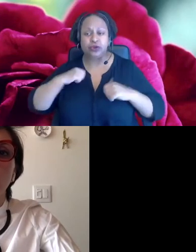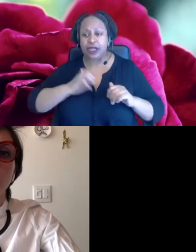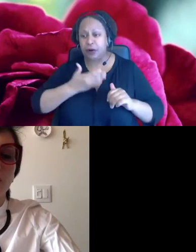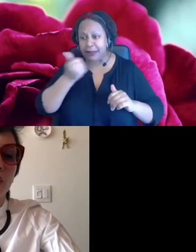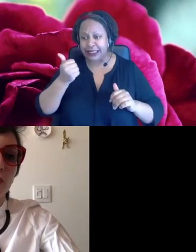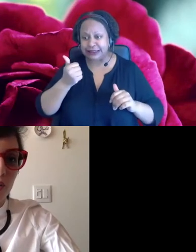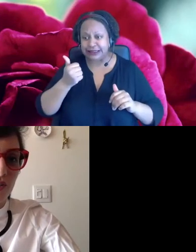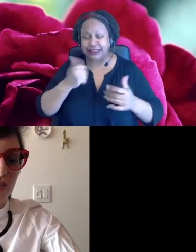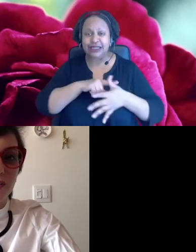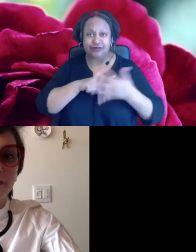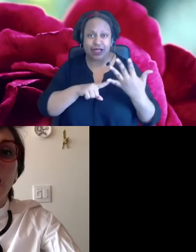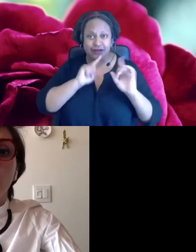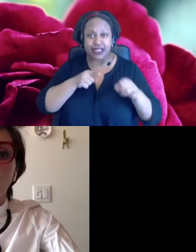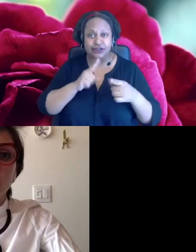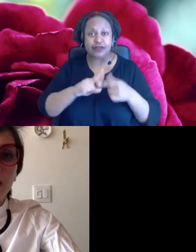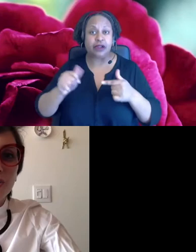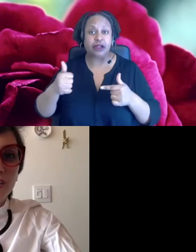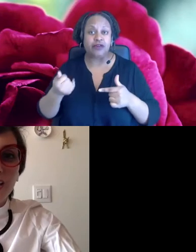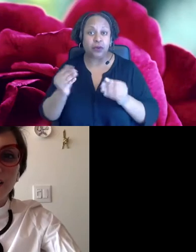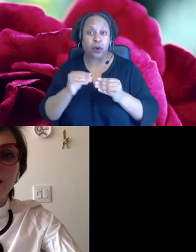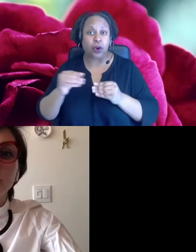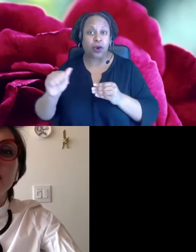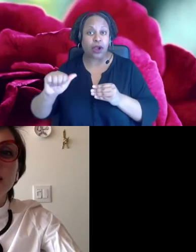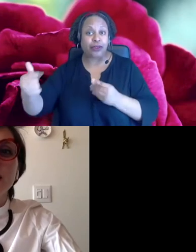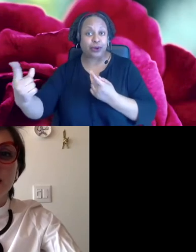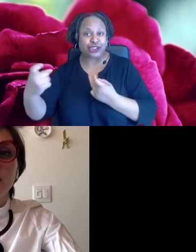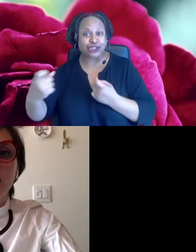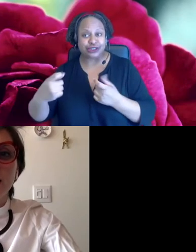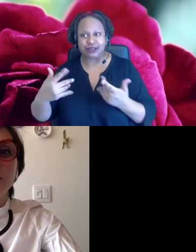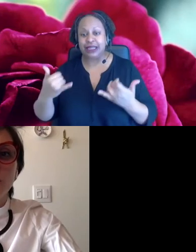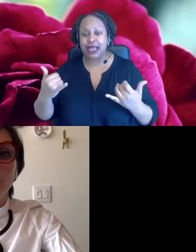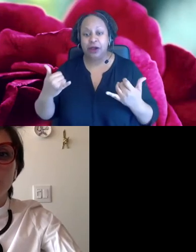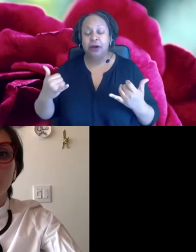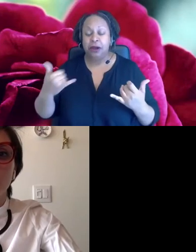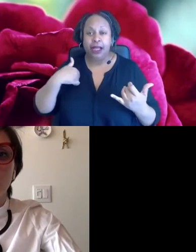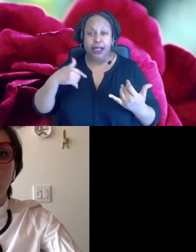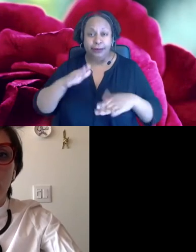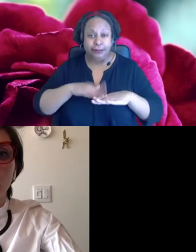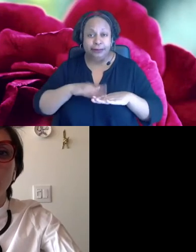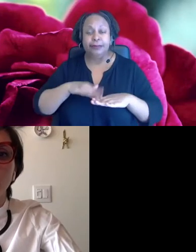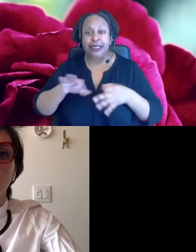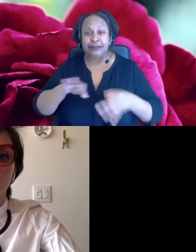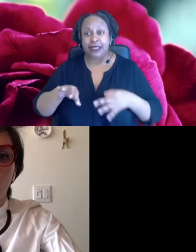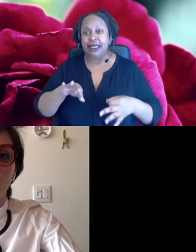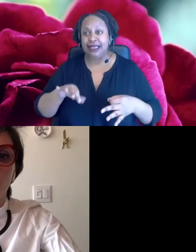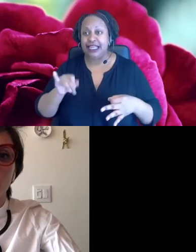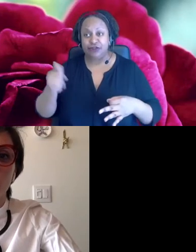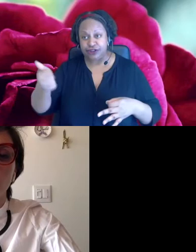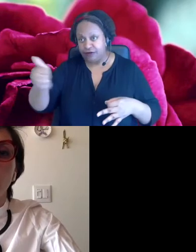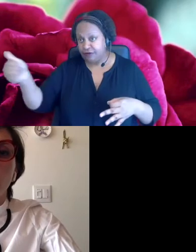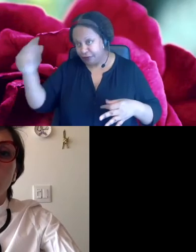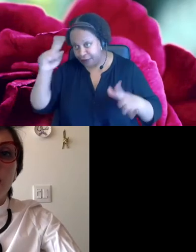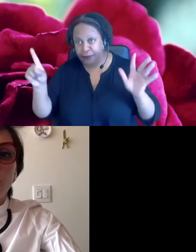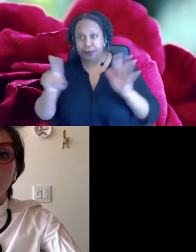a few additional questions. As I mentioned earlier, please enter any new questions you might have into the chat